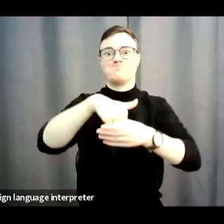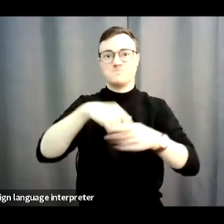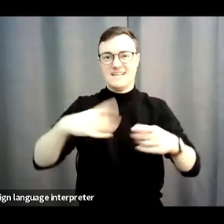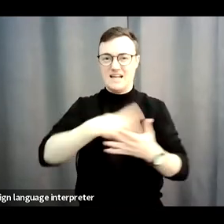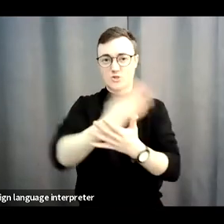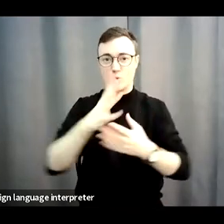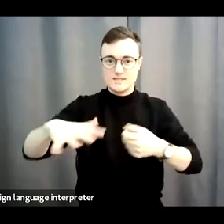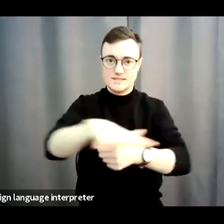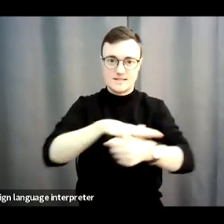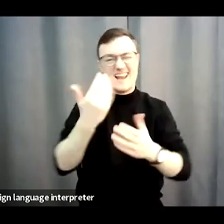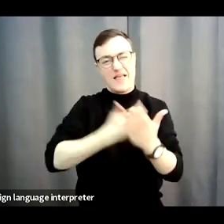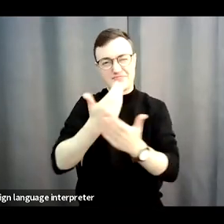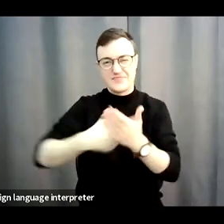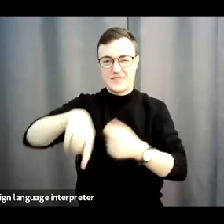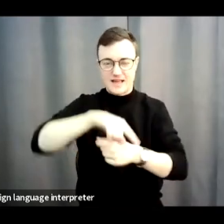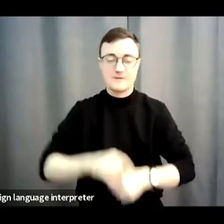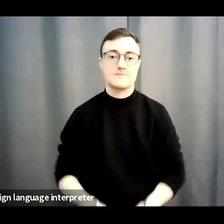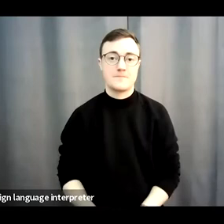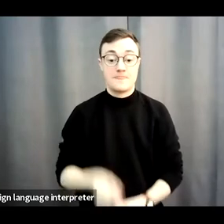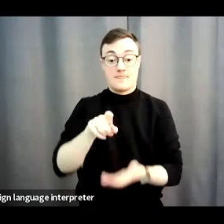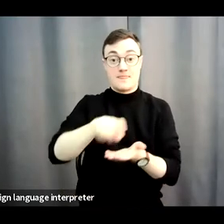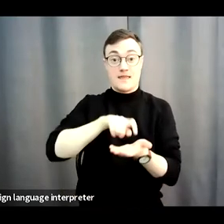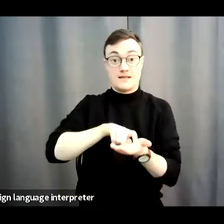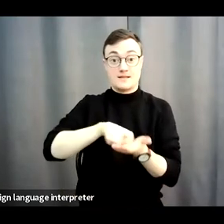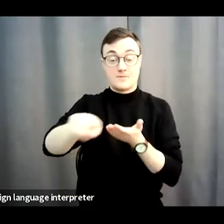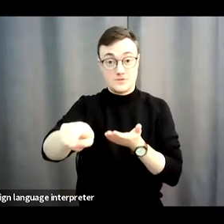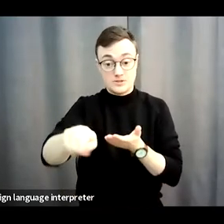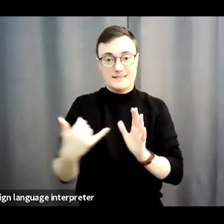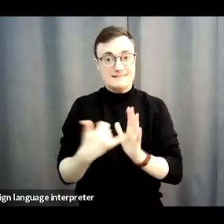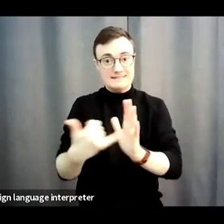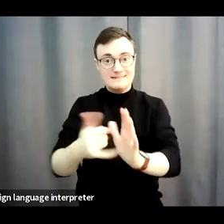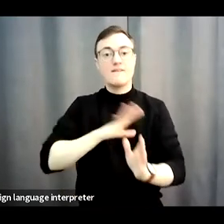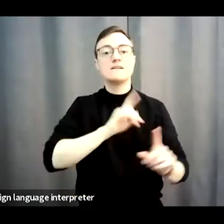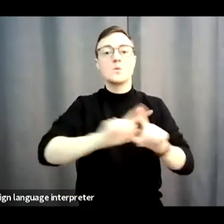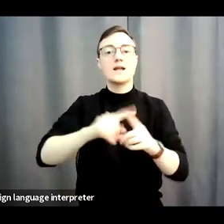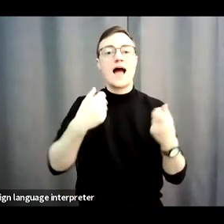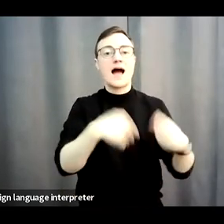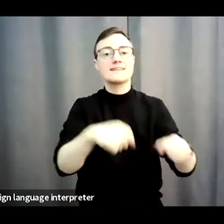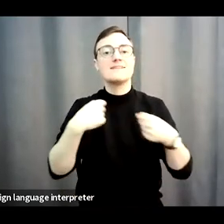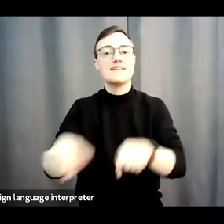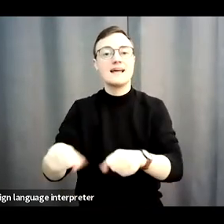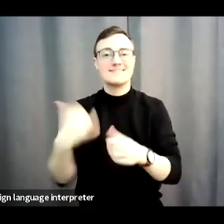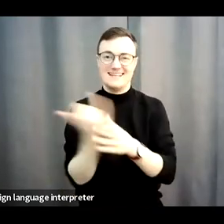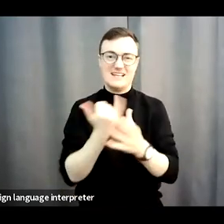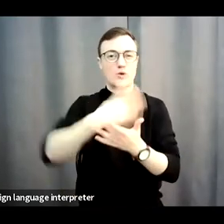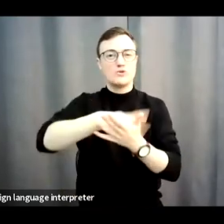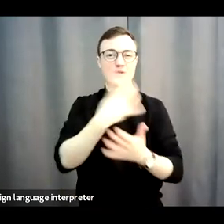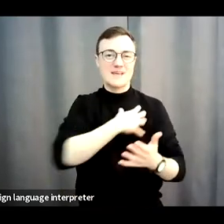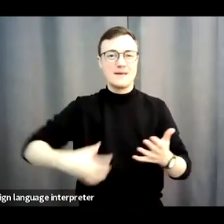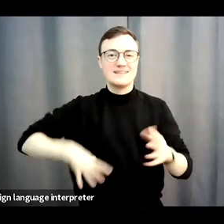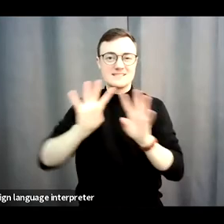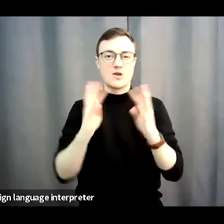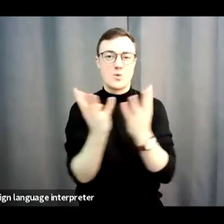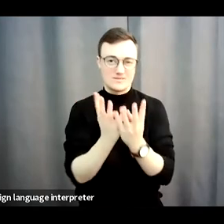The report and this webinar are project activities within the Nordic Council of Ministers Action Plan on